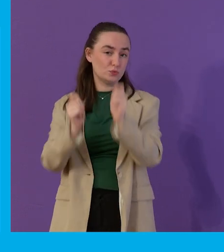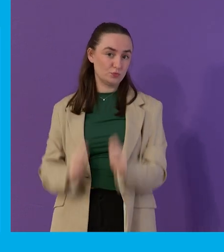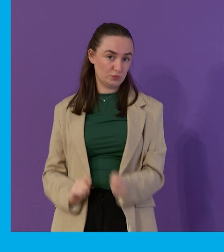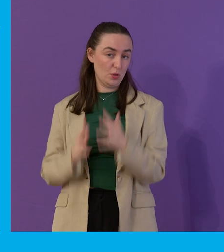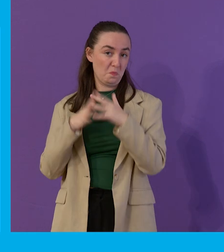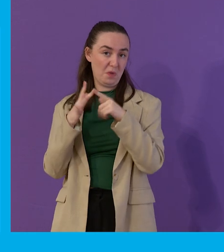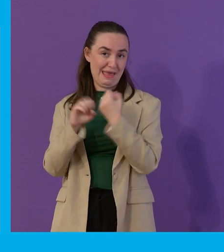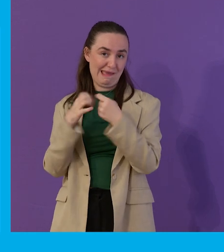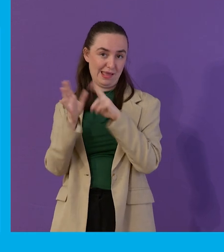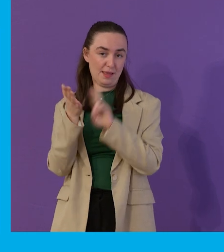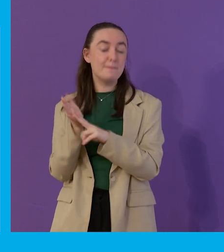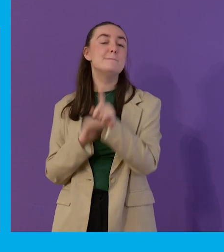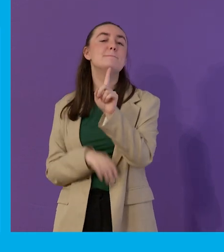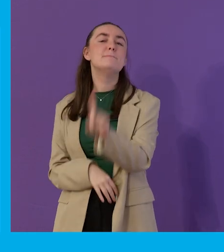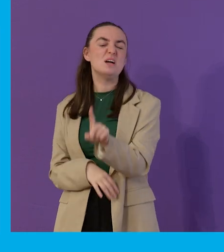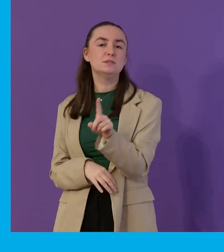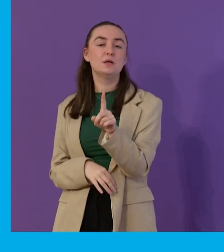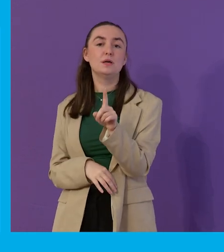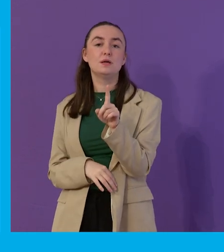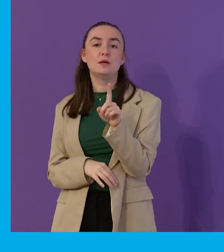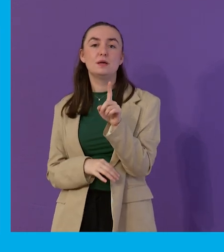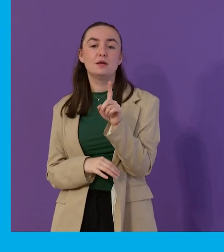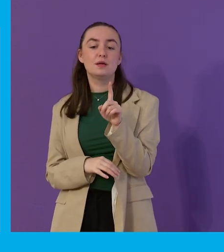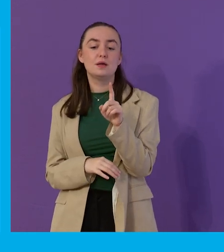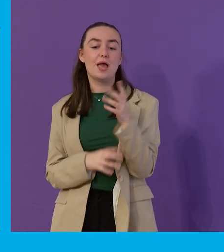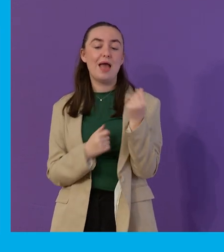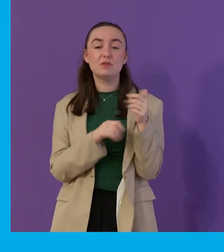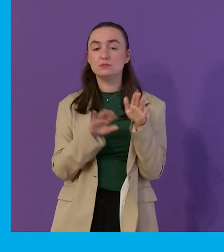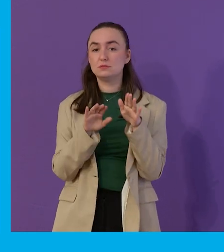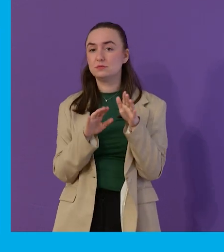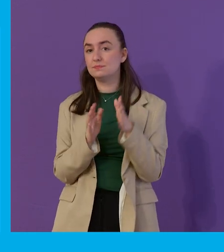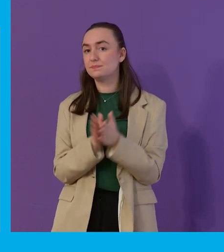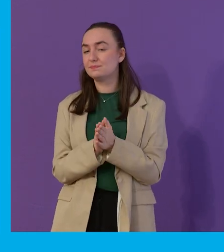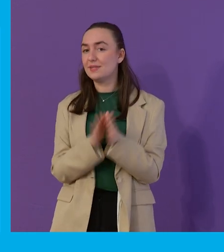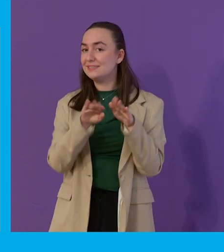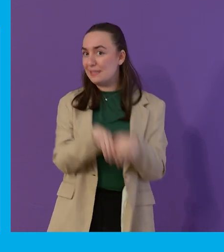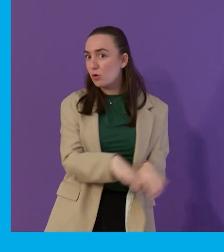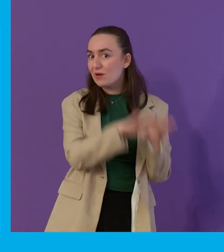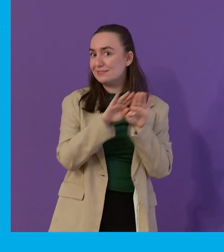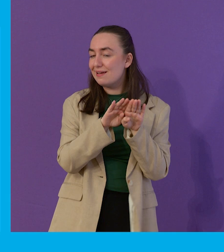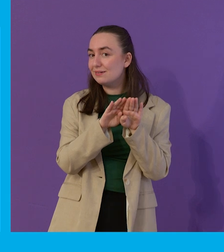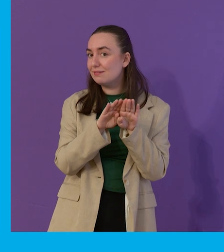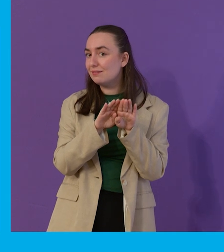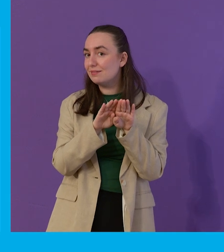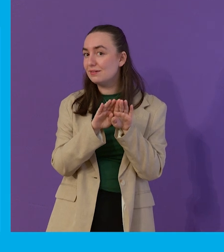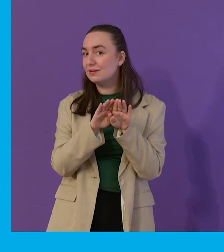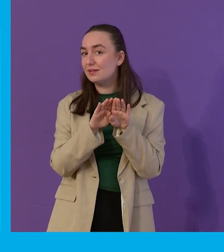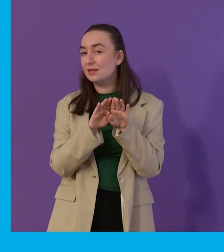those two, local government, the democratic one and the can also go in the other